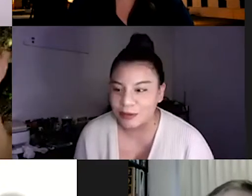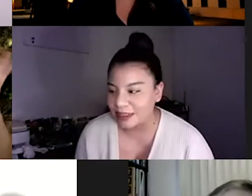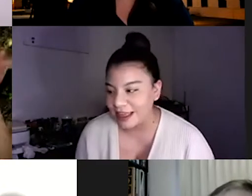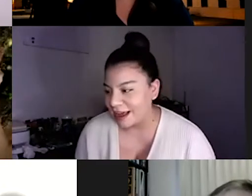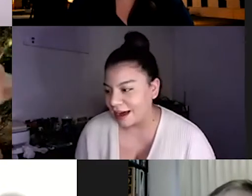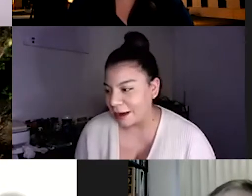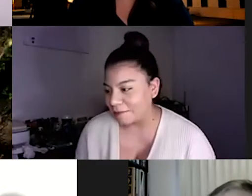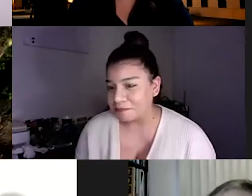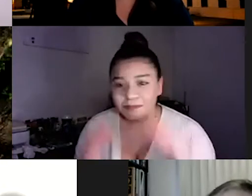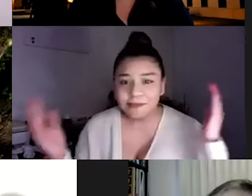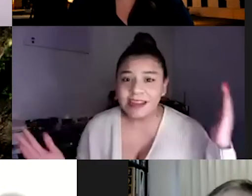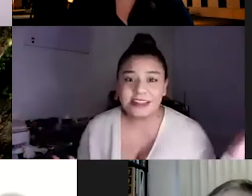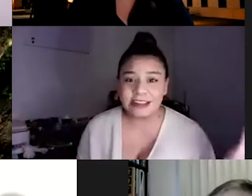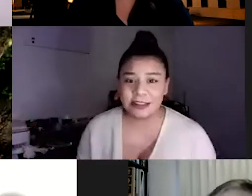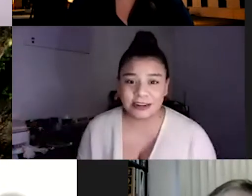work with